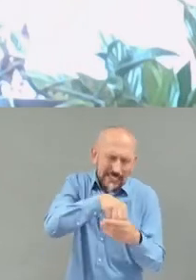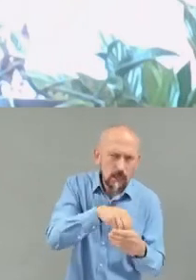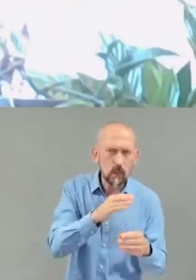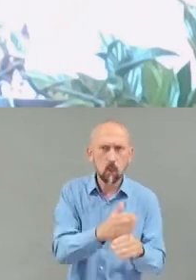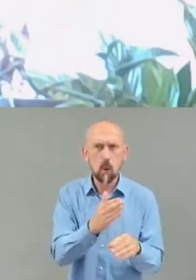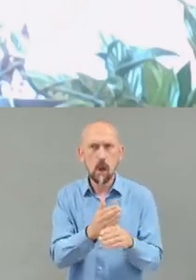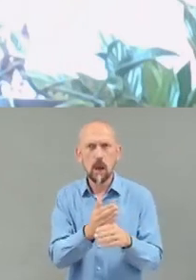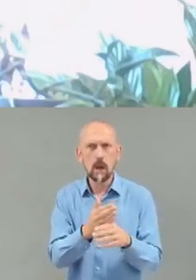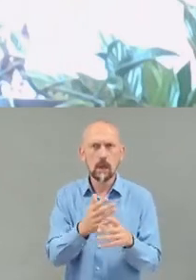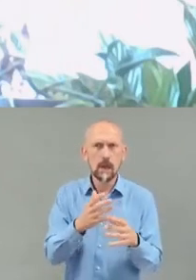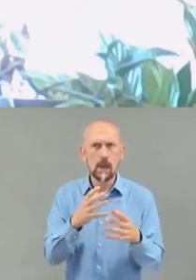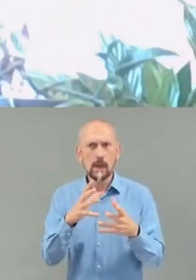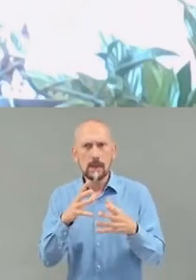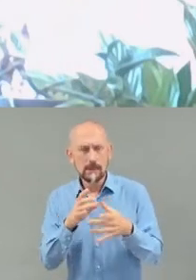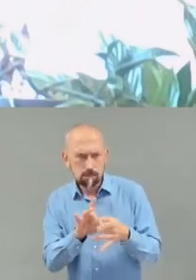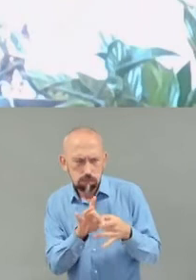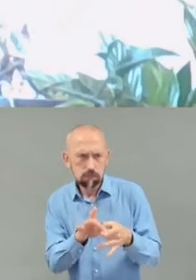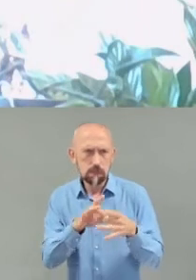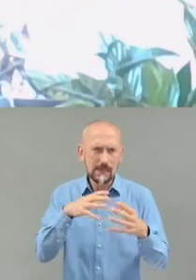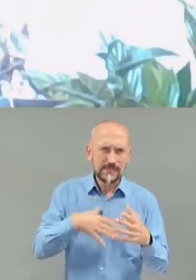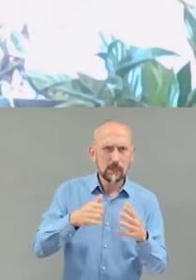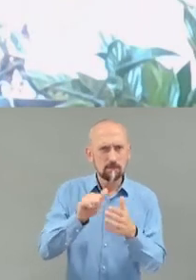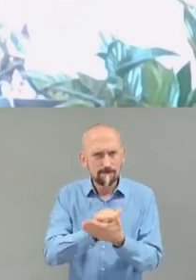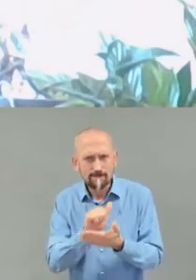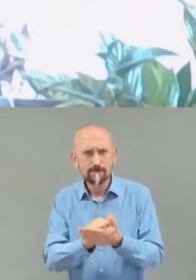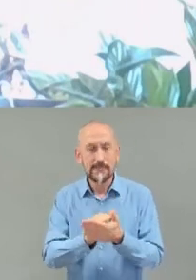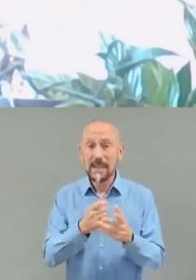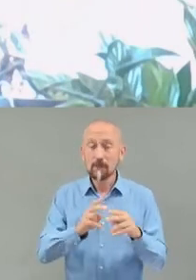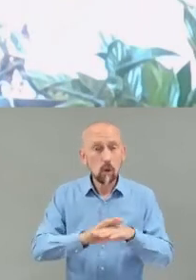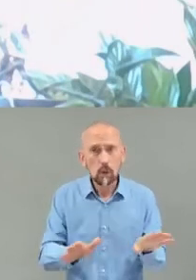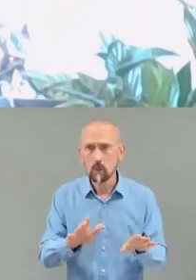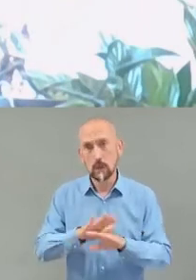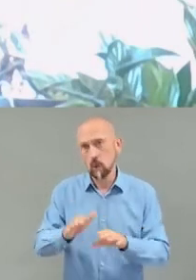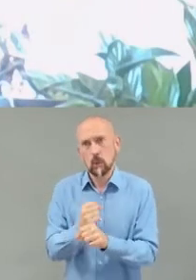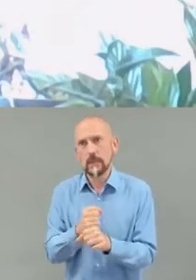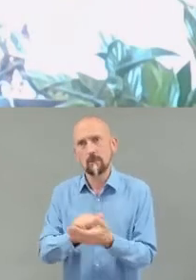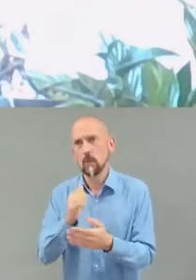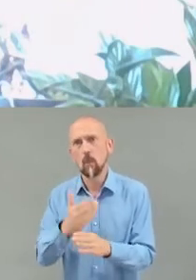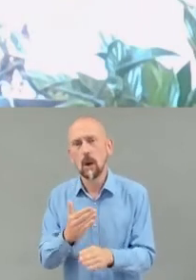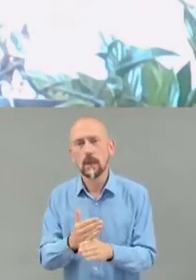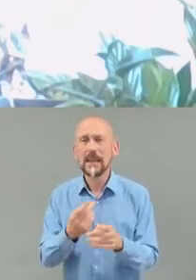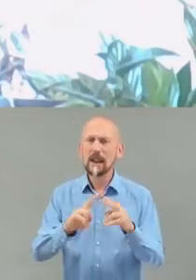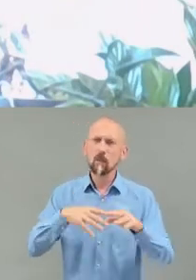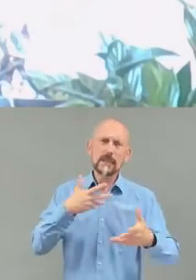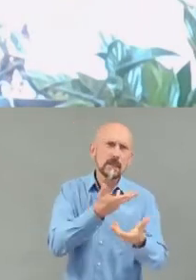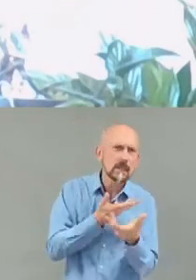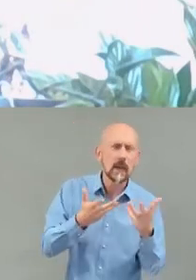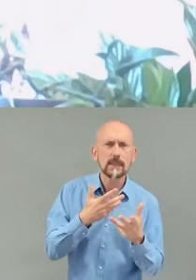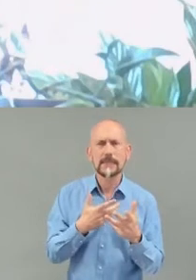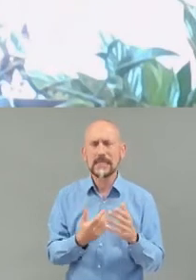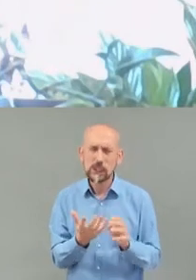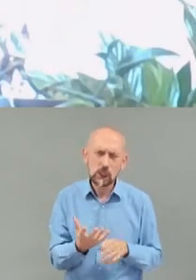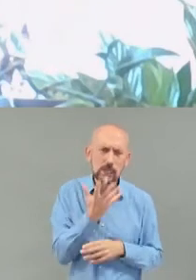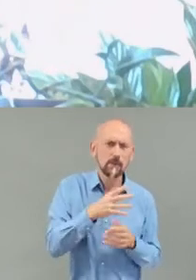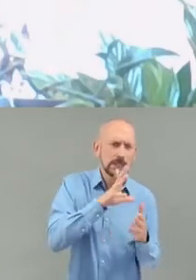not doing the work. When we are talking about experiences that are shameful, disturbing, and impossible to wrap